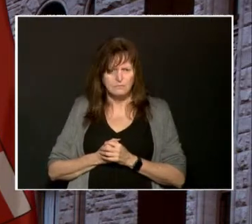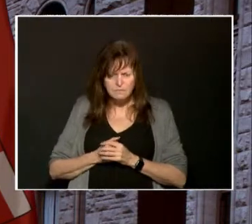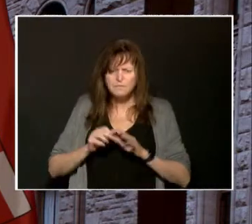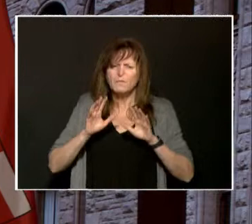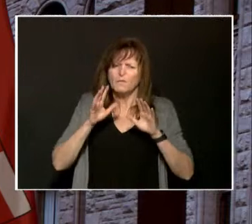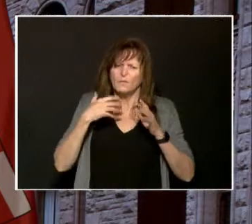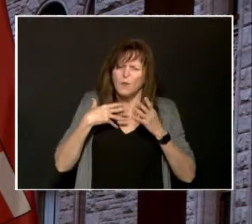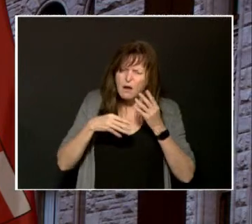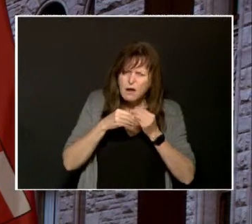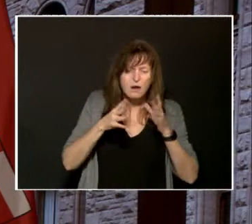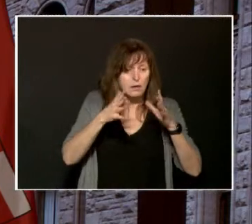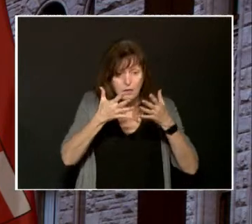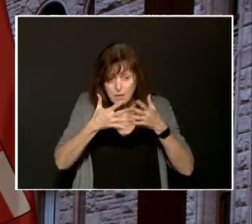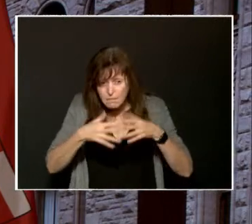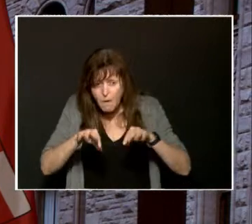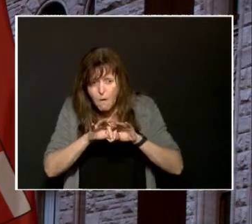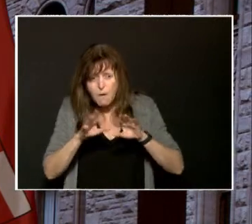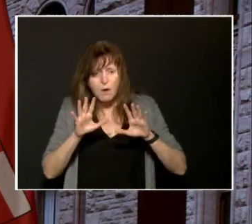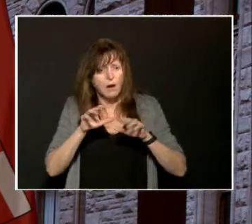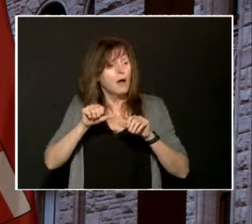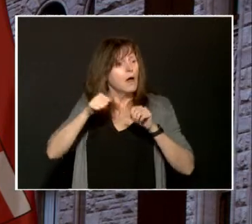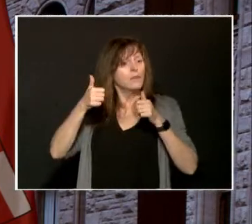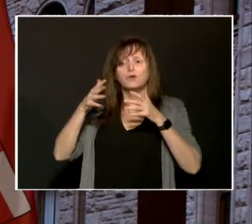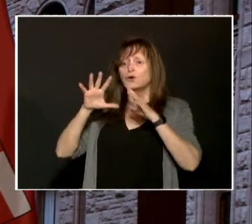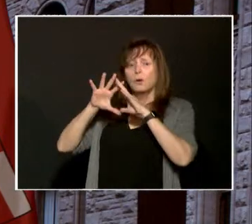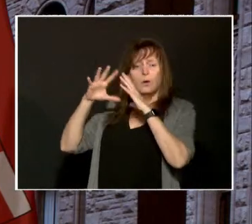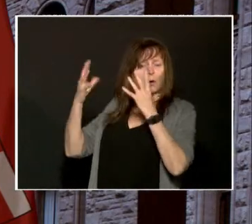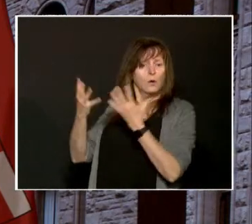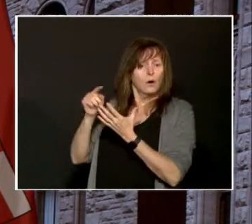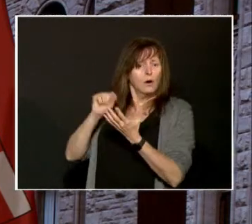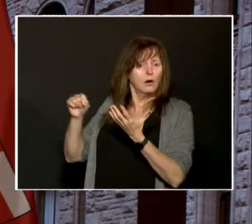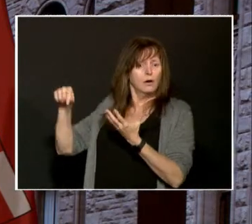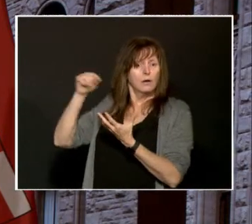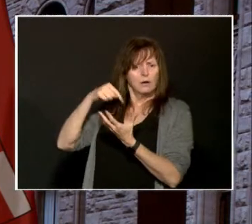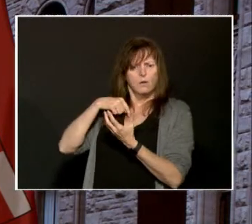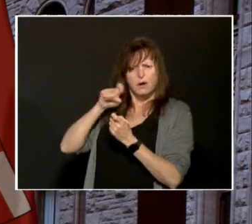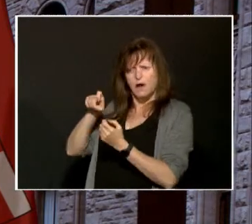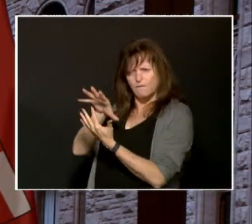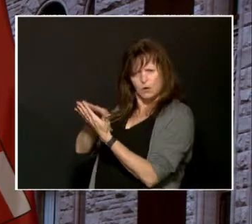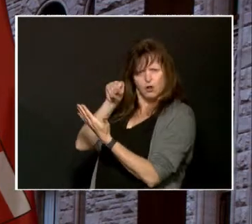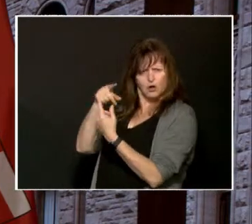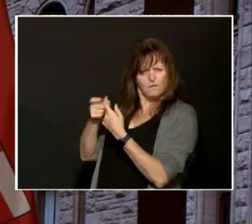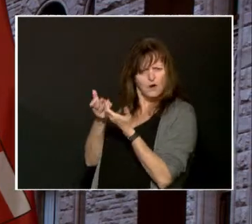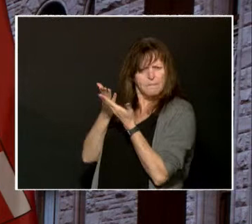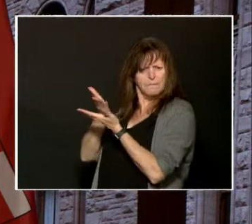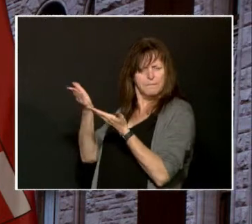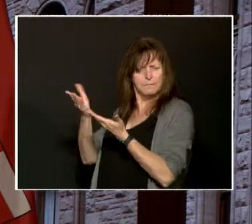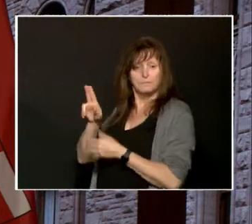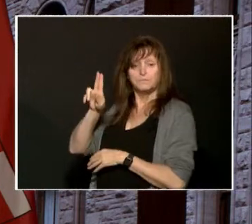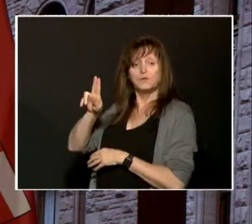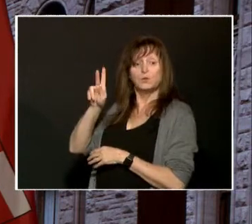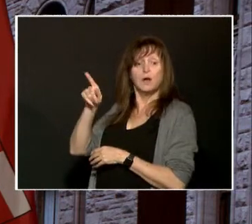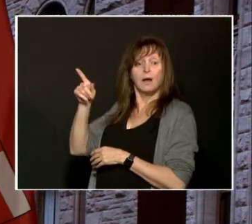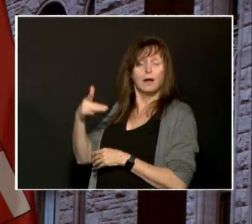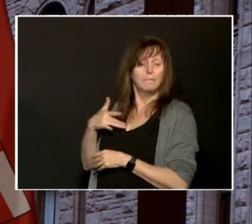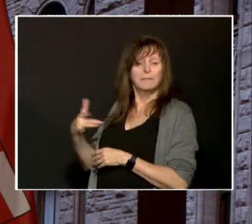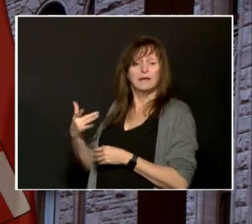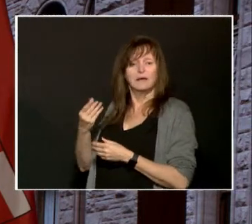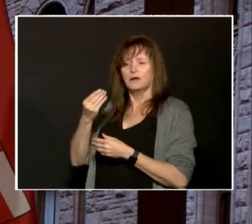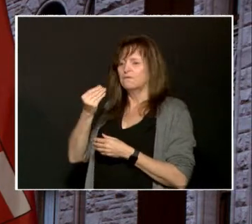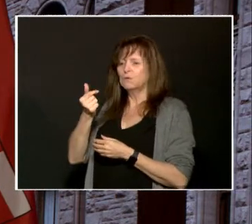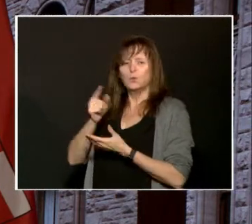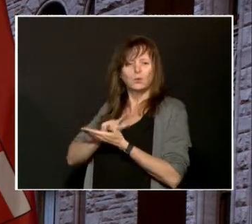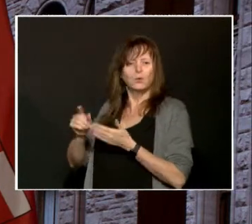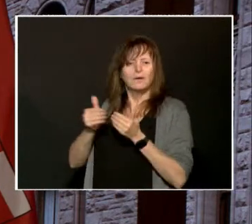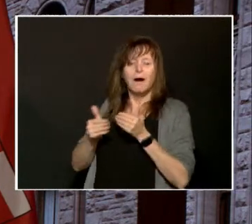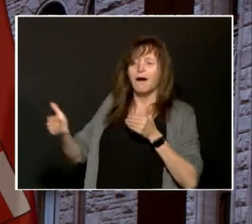other jurisdictions and look at the experience. The UK tends to be a few weeks ahead of us, so we're looking at them. And I